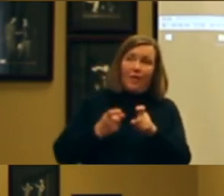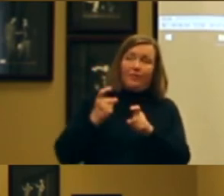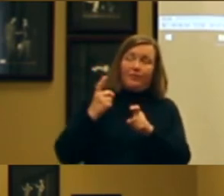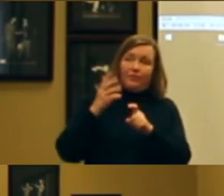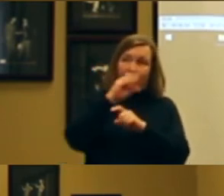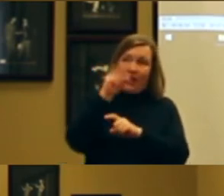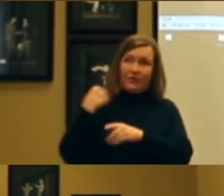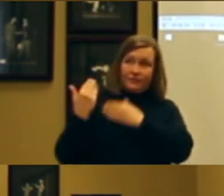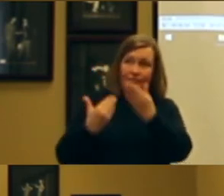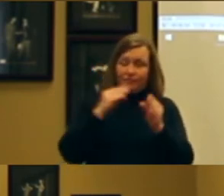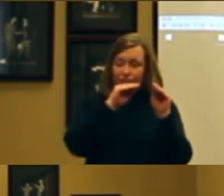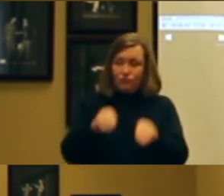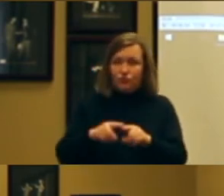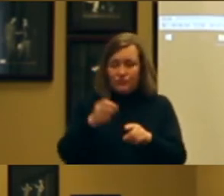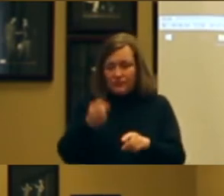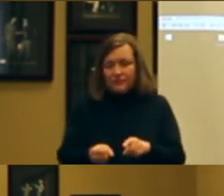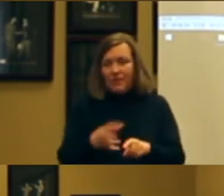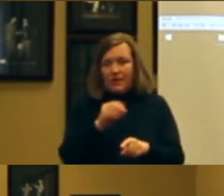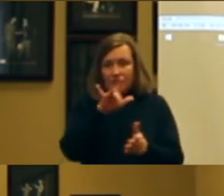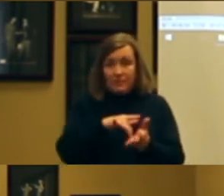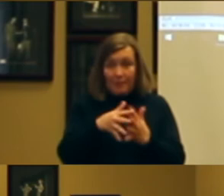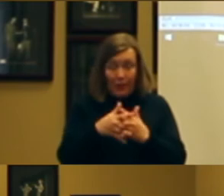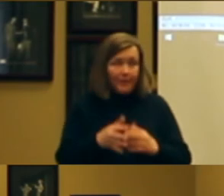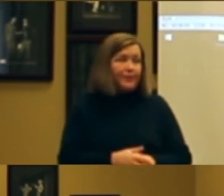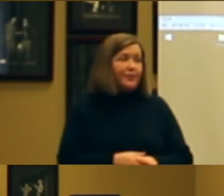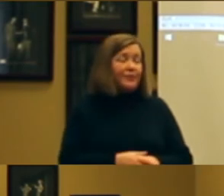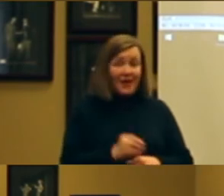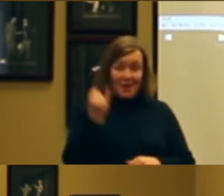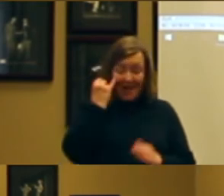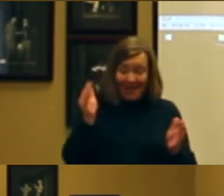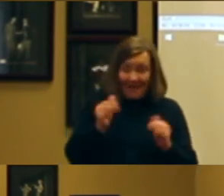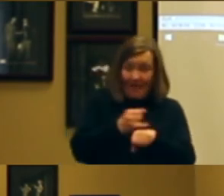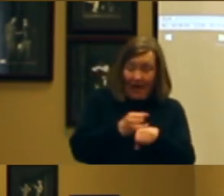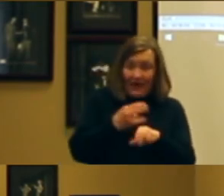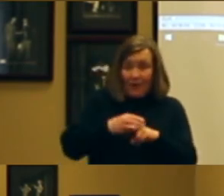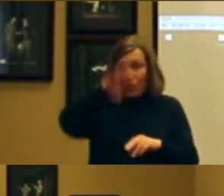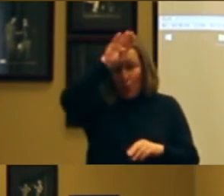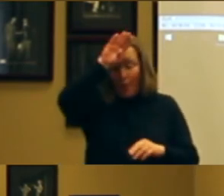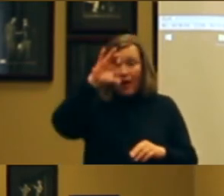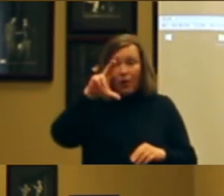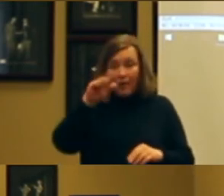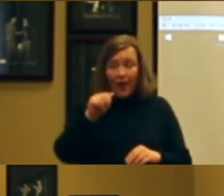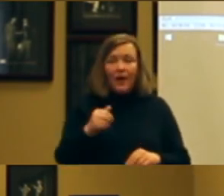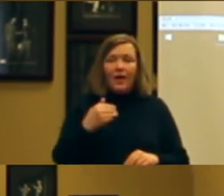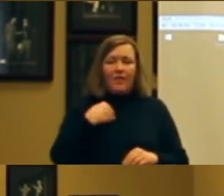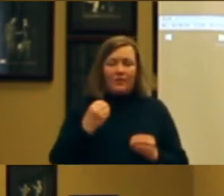descent, and the incredible fact that a little island like Cuba is where we have had the